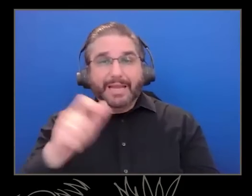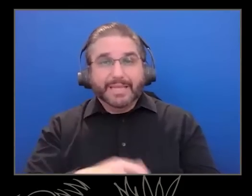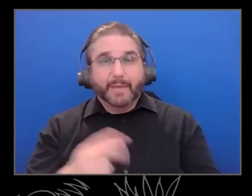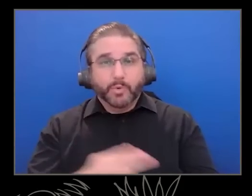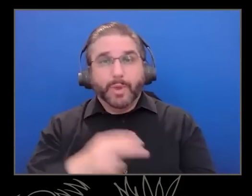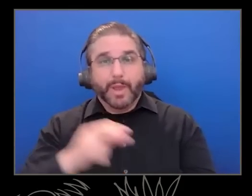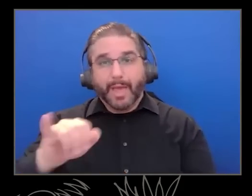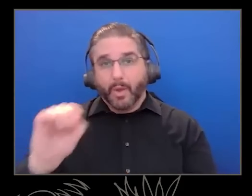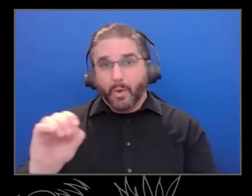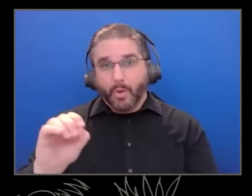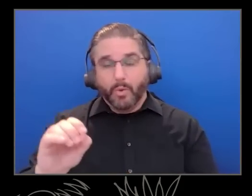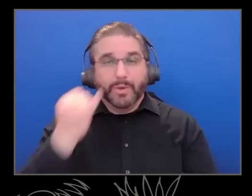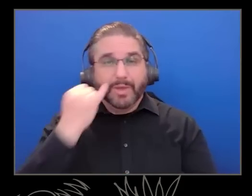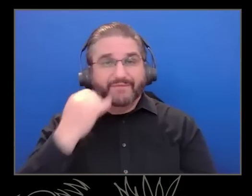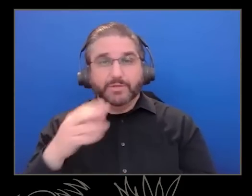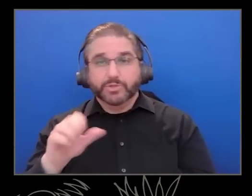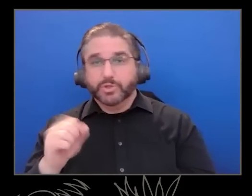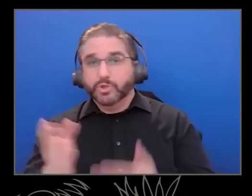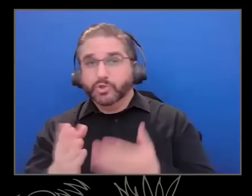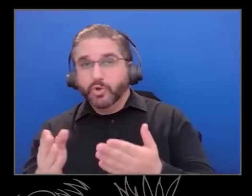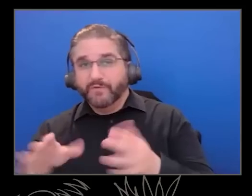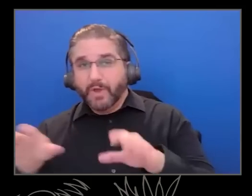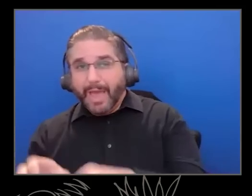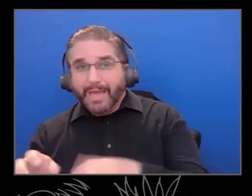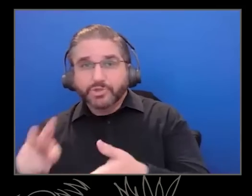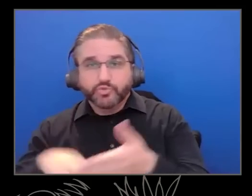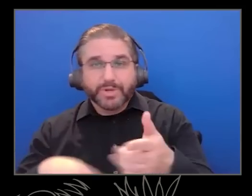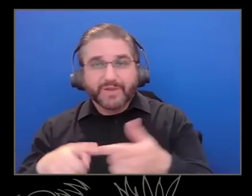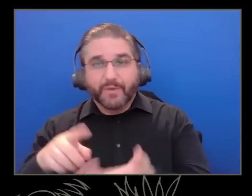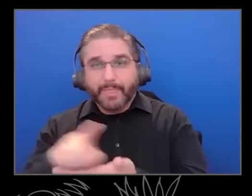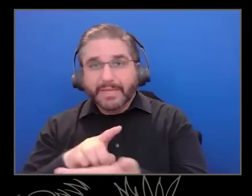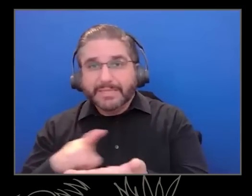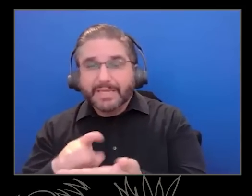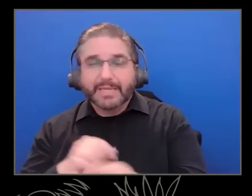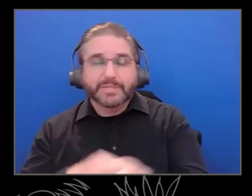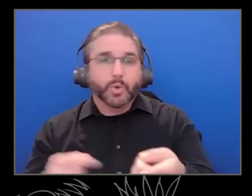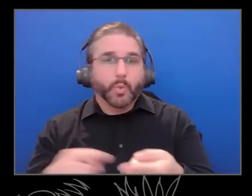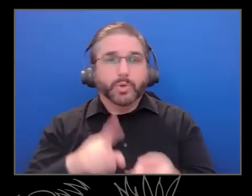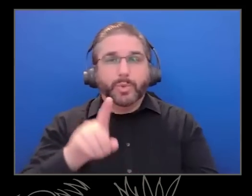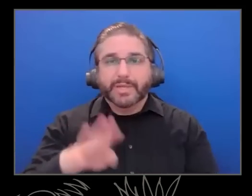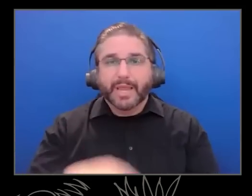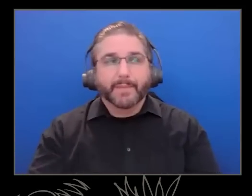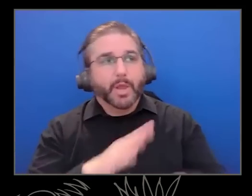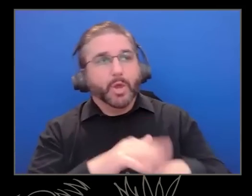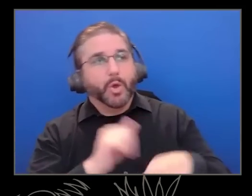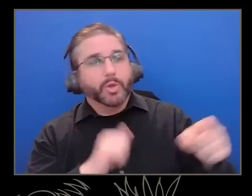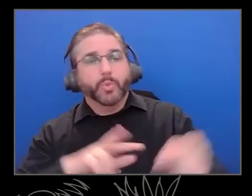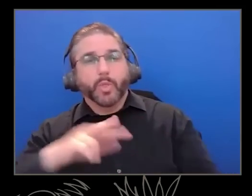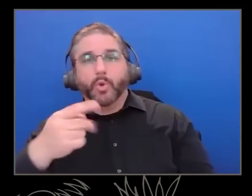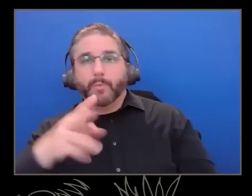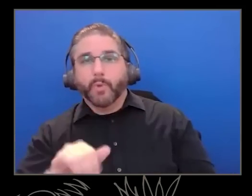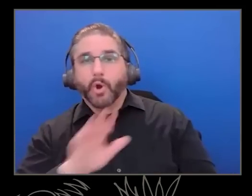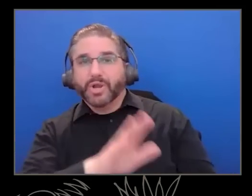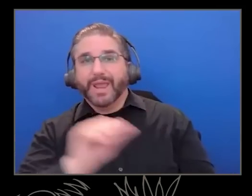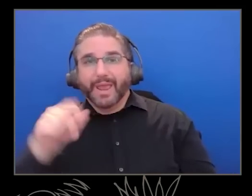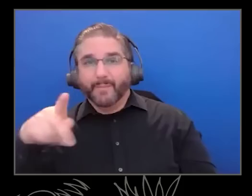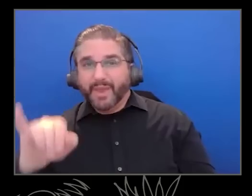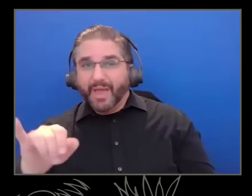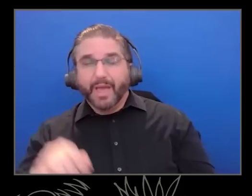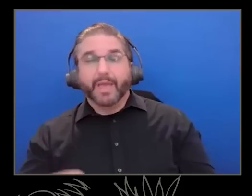that's in like a server action, reading something from disk, going to the database, calling out to a third-party API, when that data comes